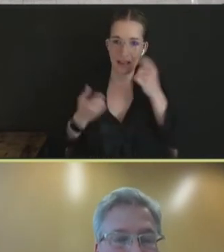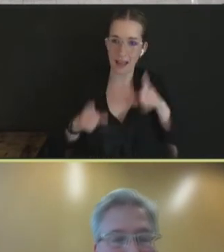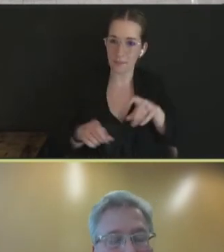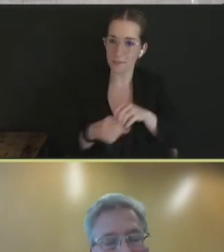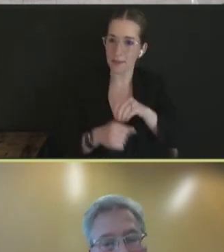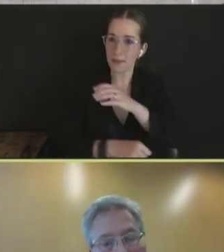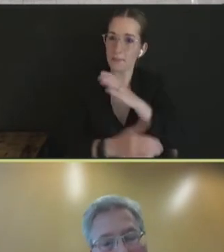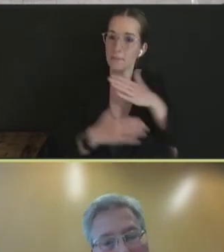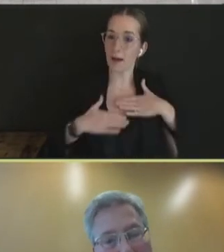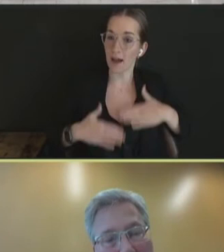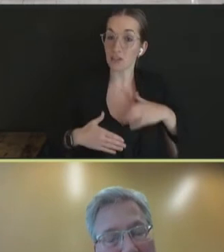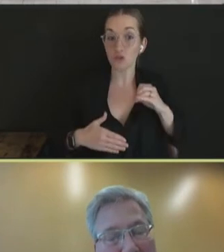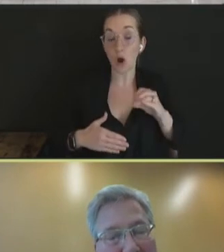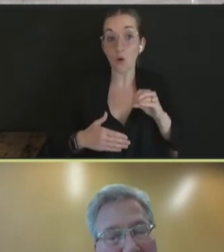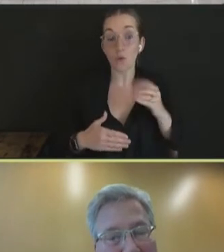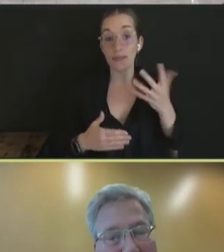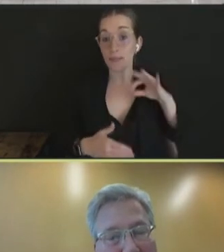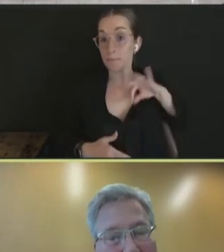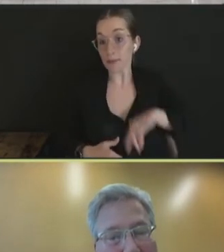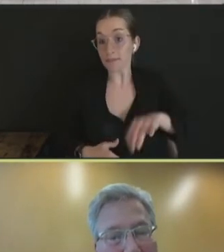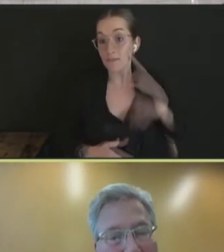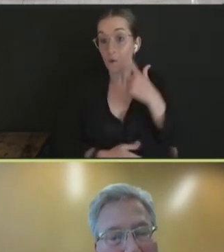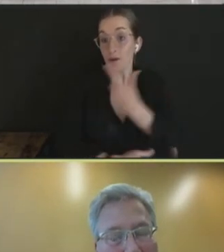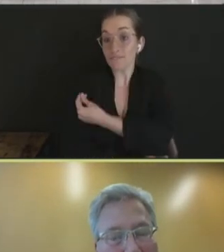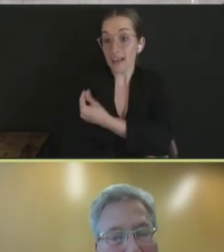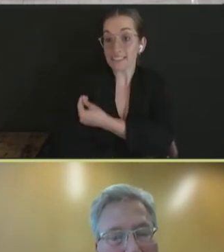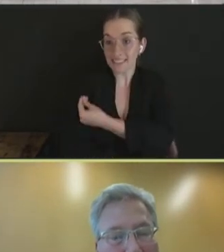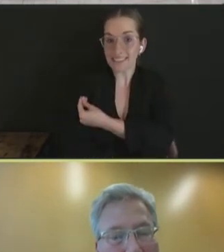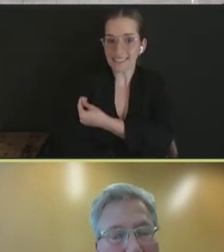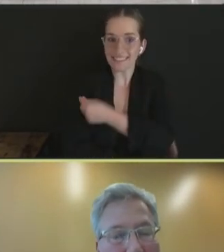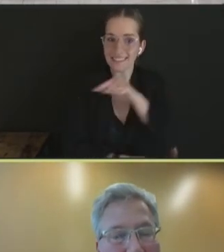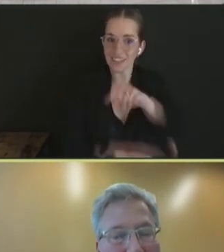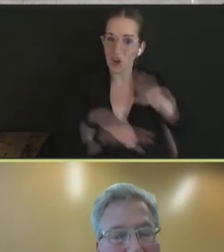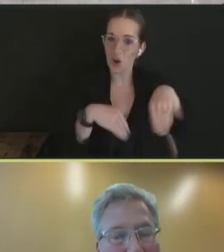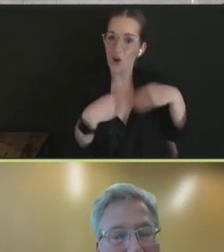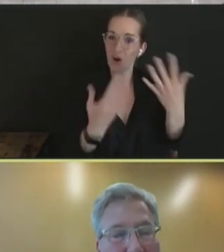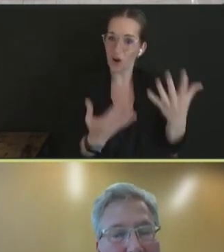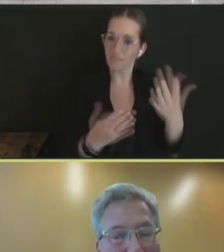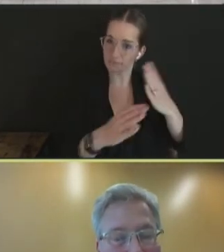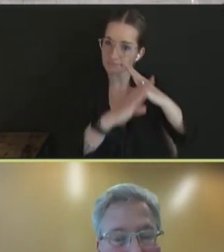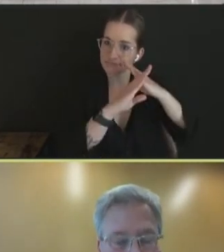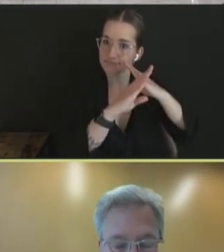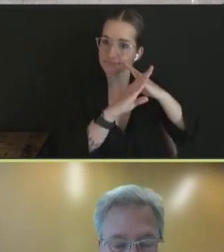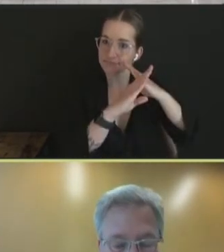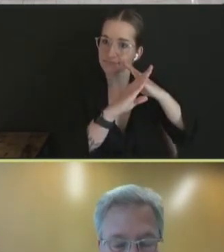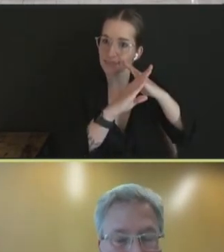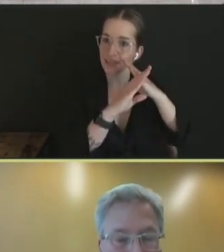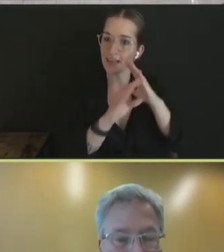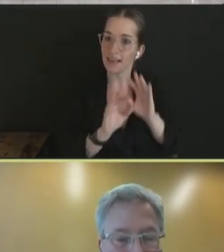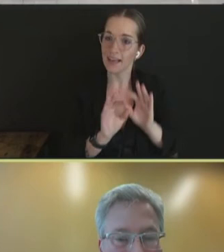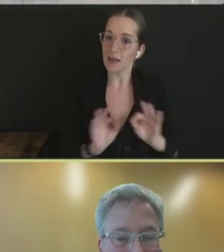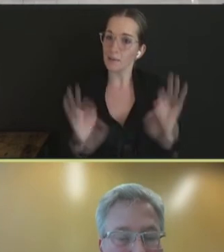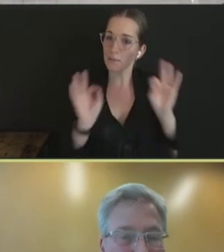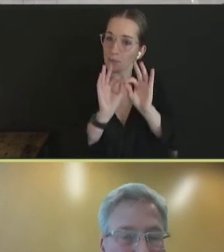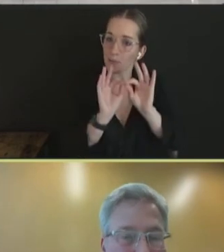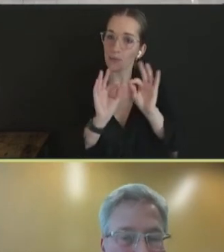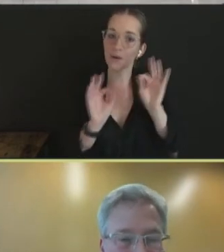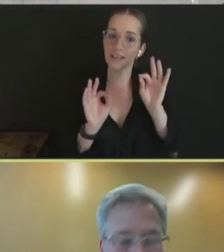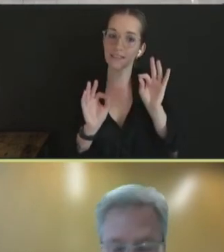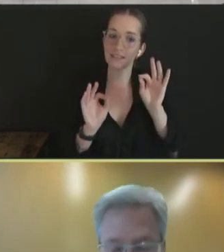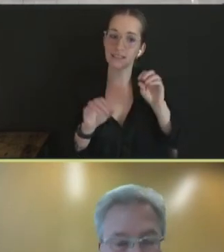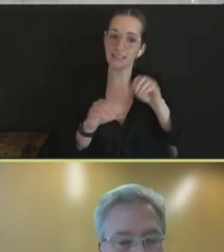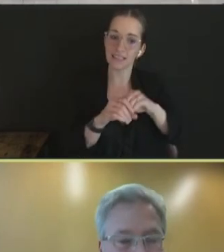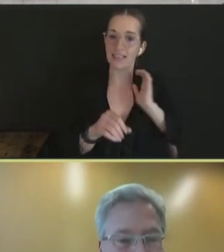practical benefits here, vaccines do offer quite an important tool in